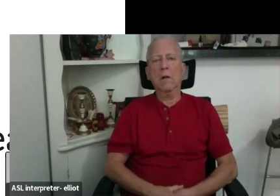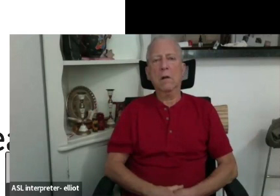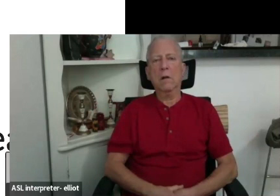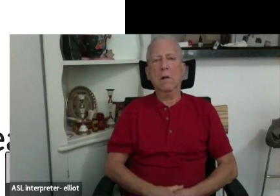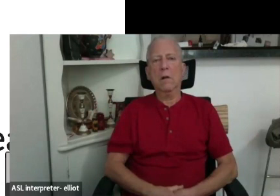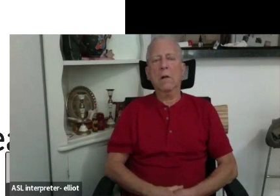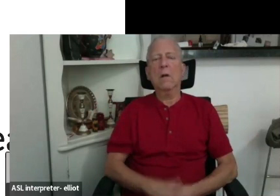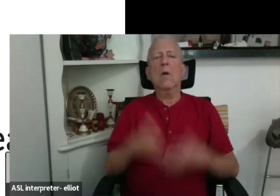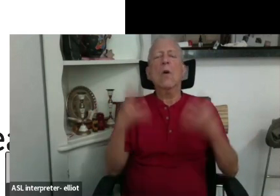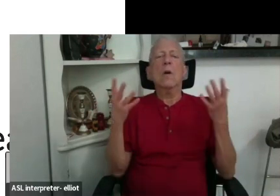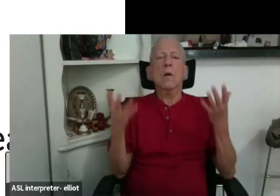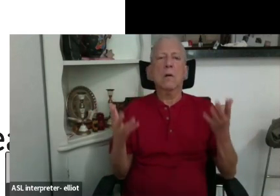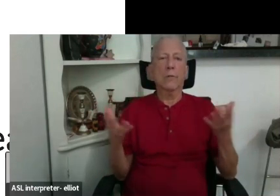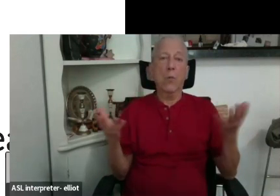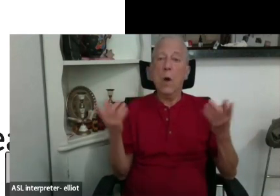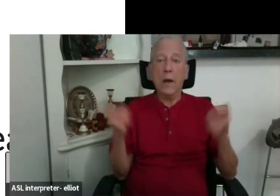So what happens